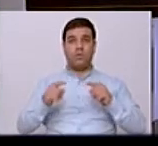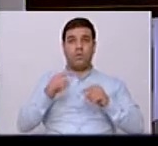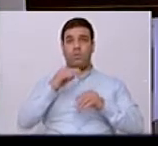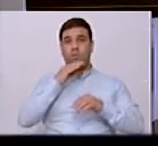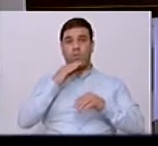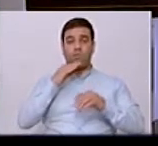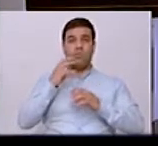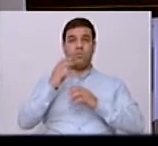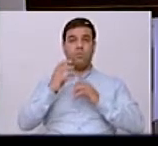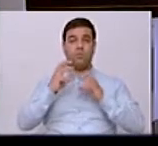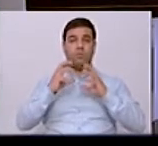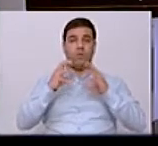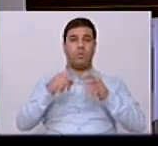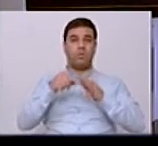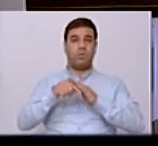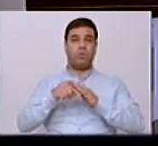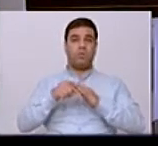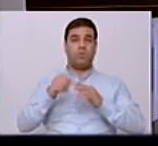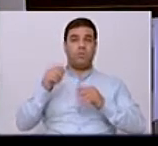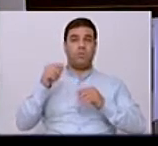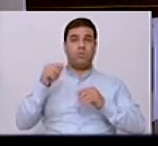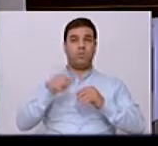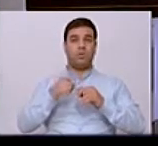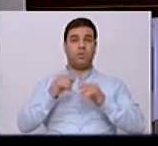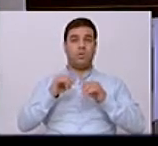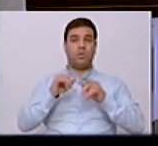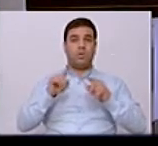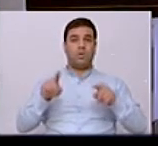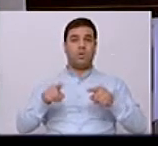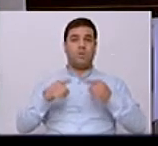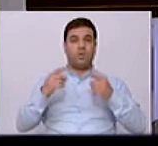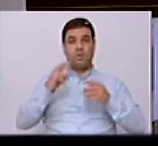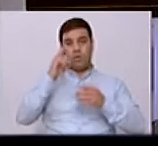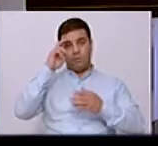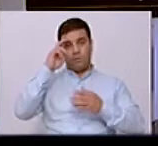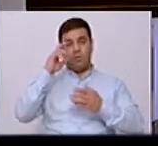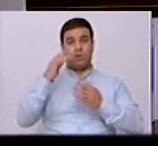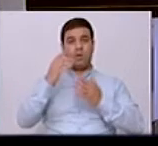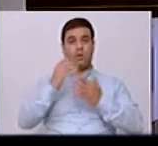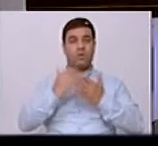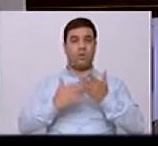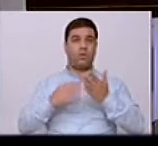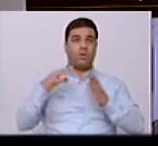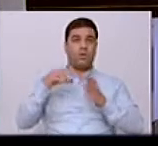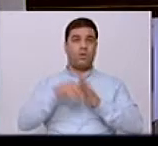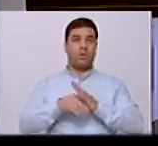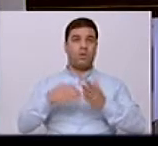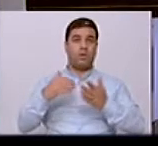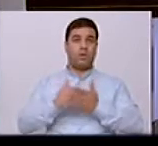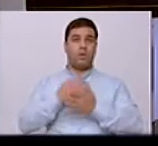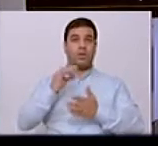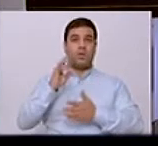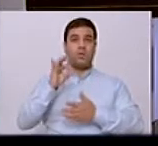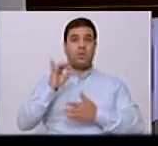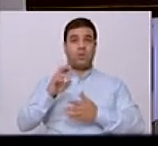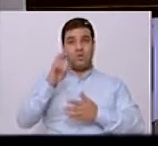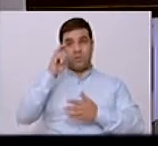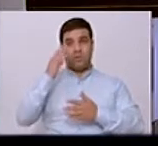xalqaro tashkilotlar tomonidan rivojlangan davlatlar qatoriga kiritilmoqda. Yangi industrial